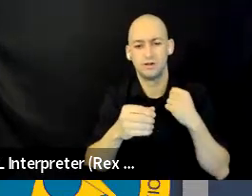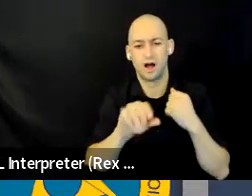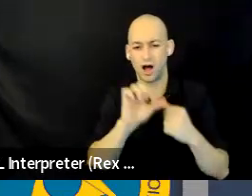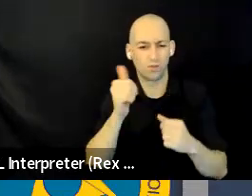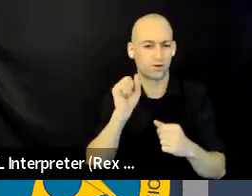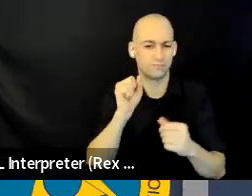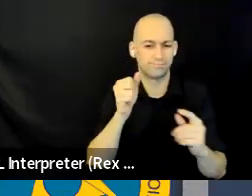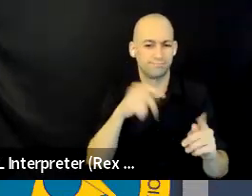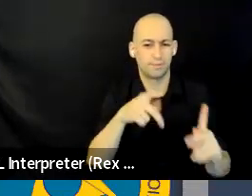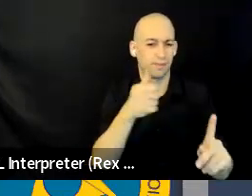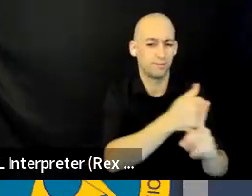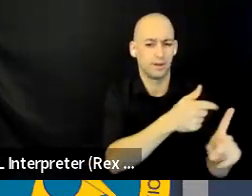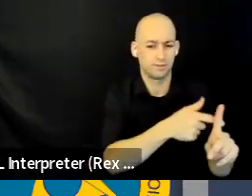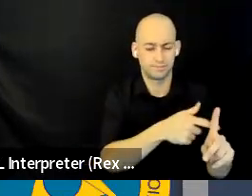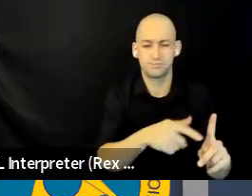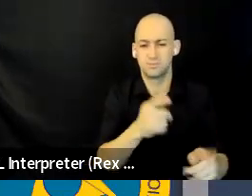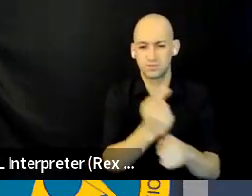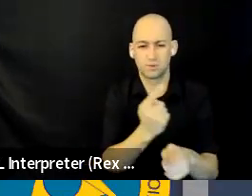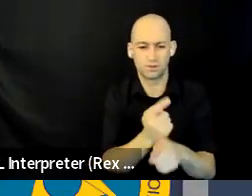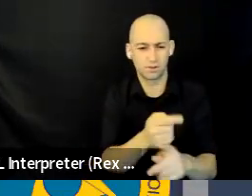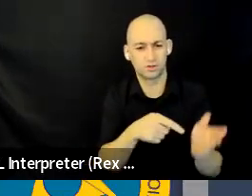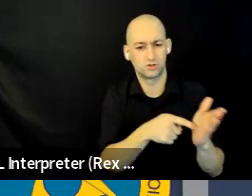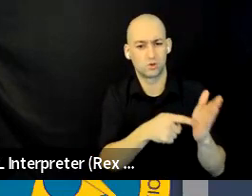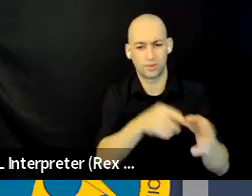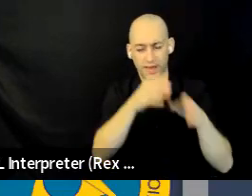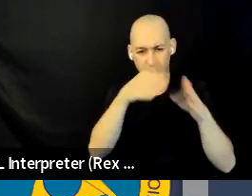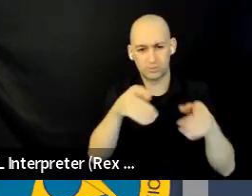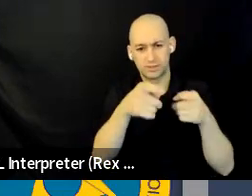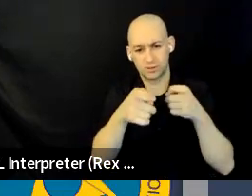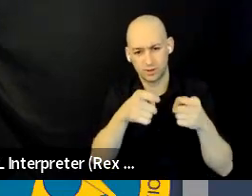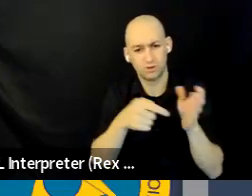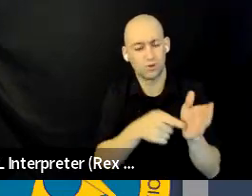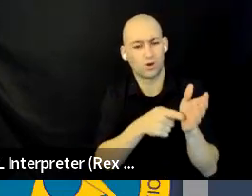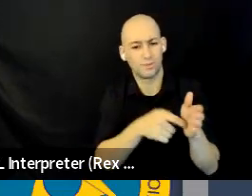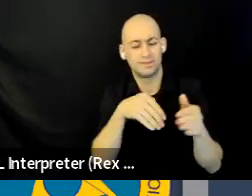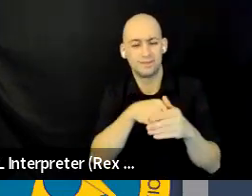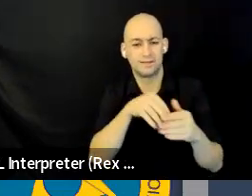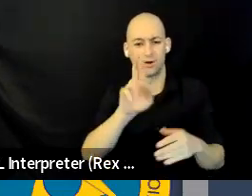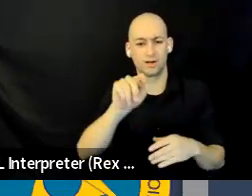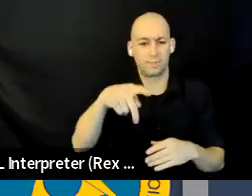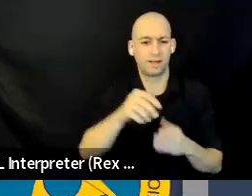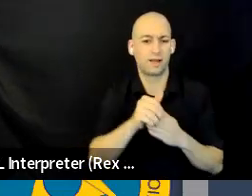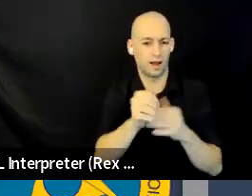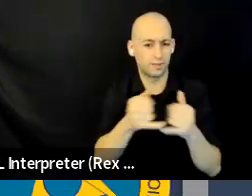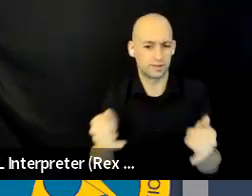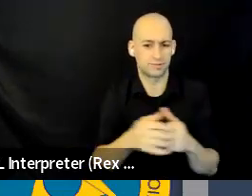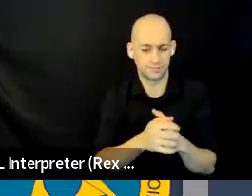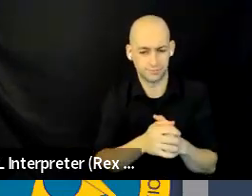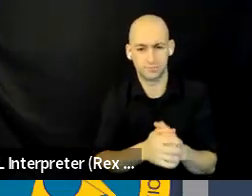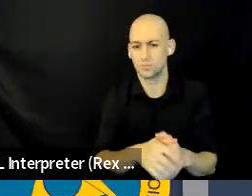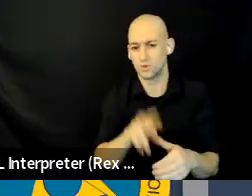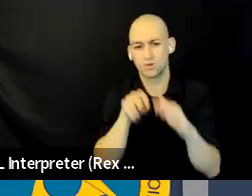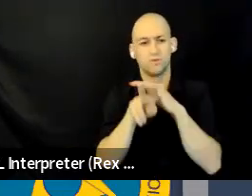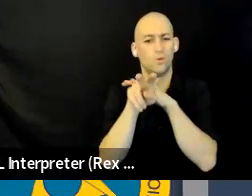to ensure we are accurately reflecting the housing coordination requirements in the RTP guidelines. Looking